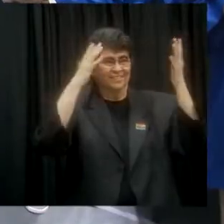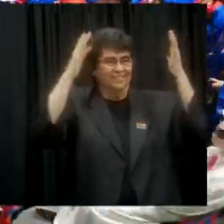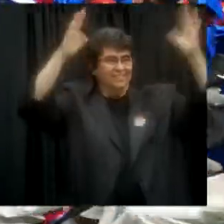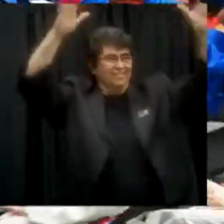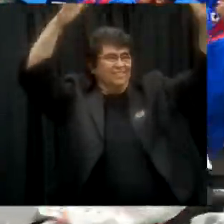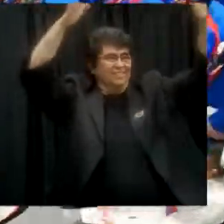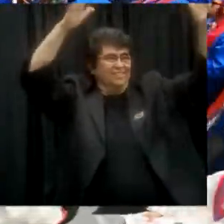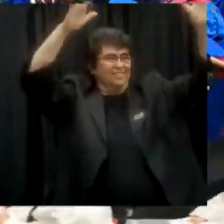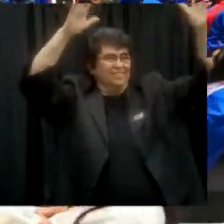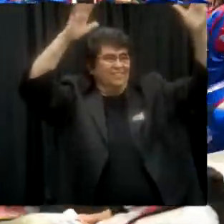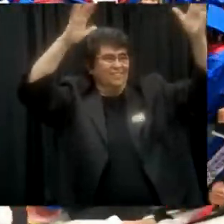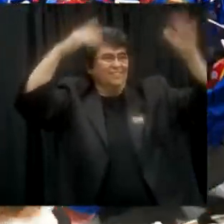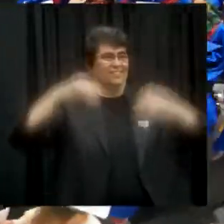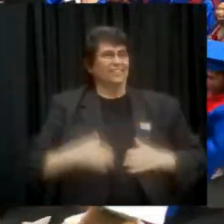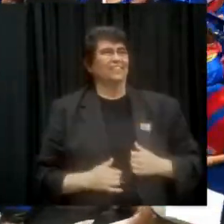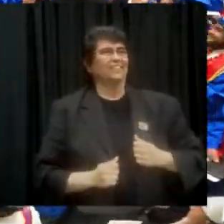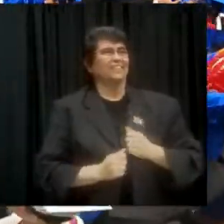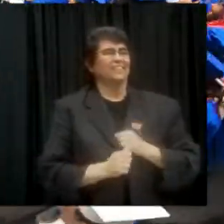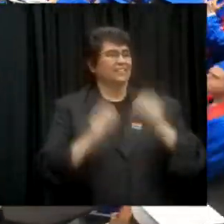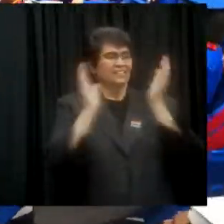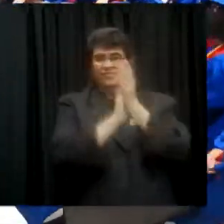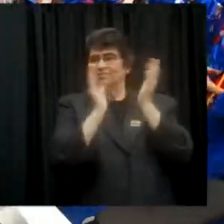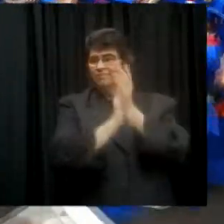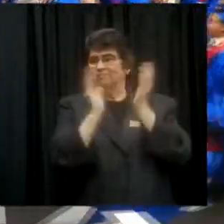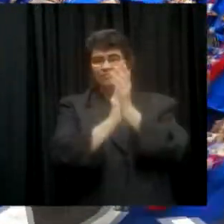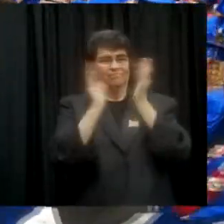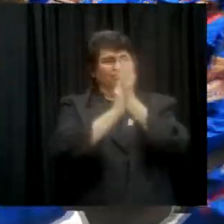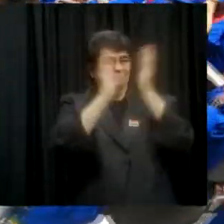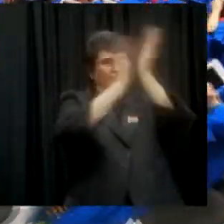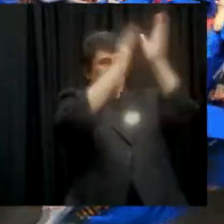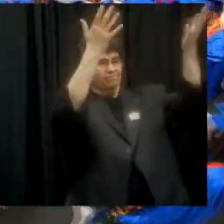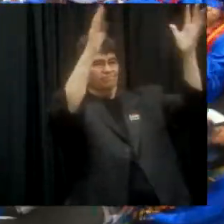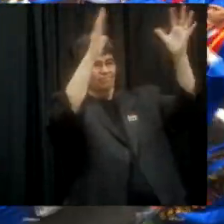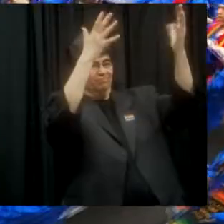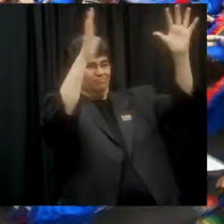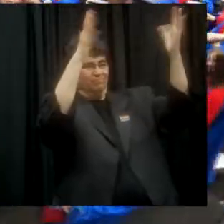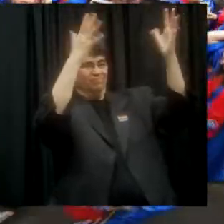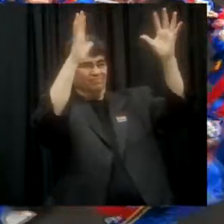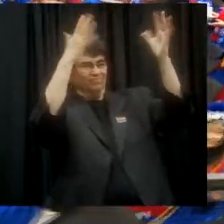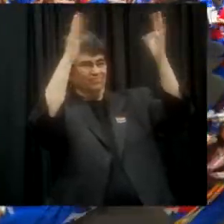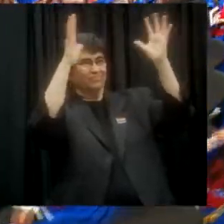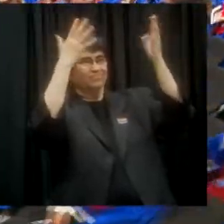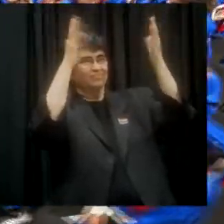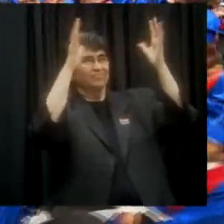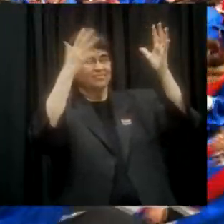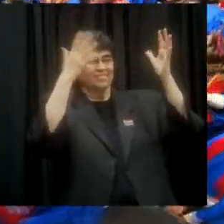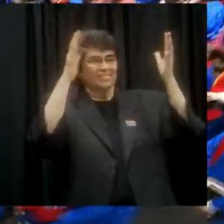Thank you.